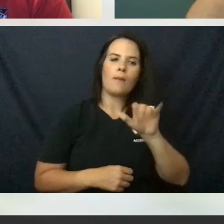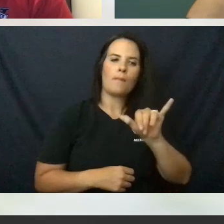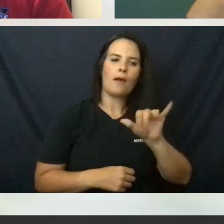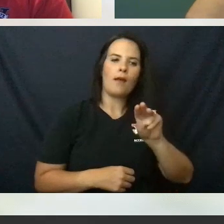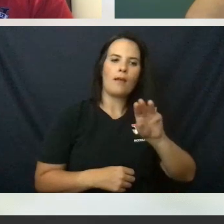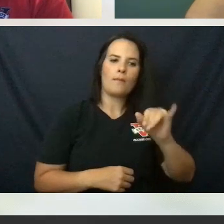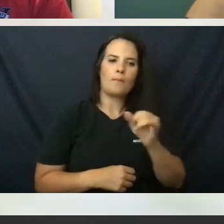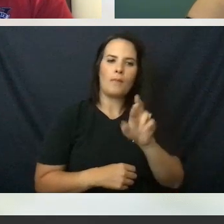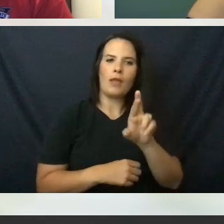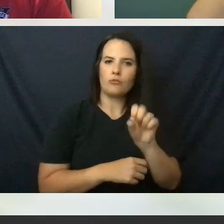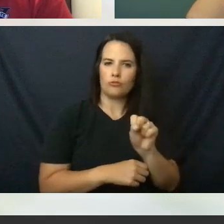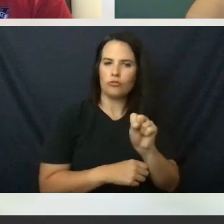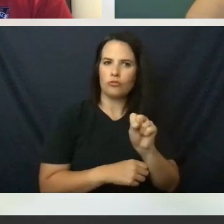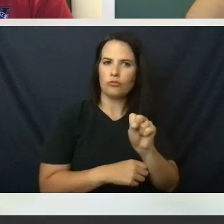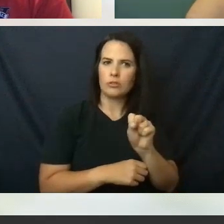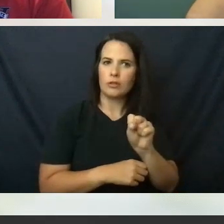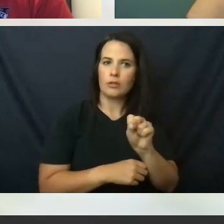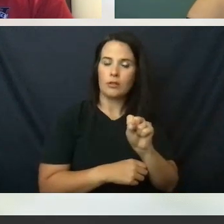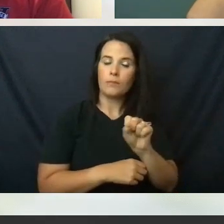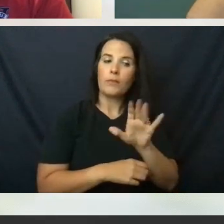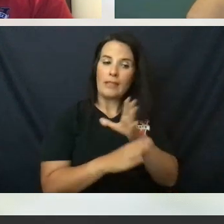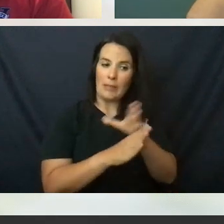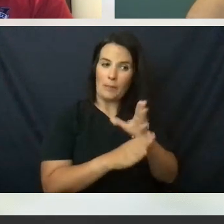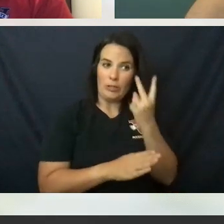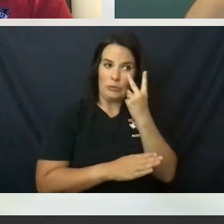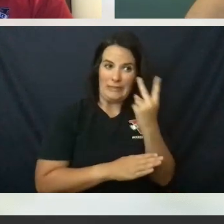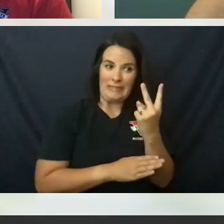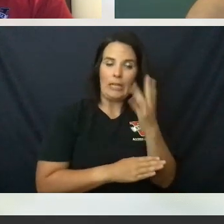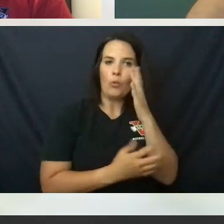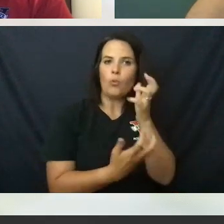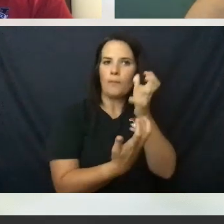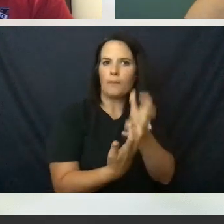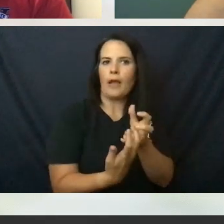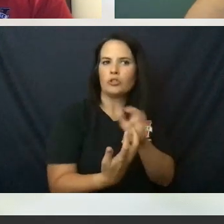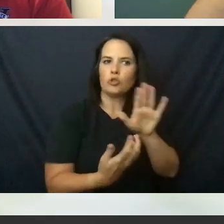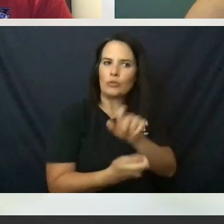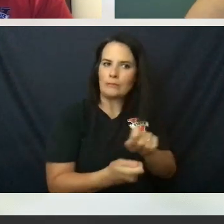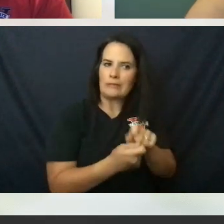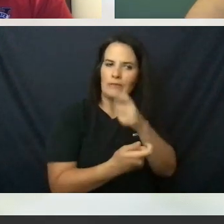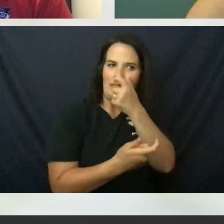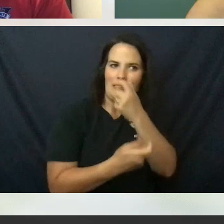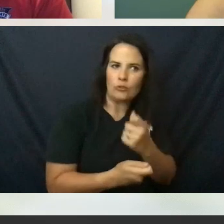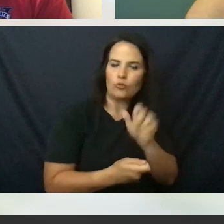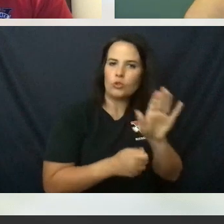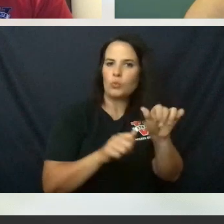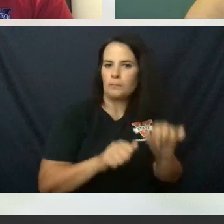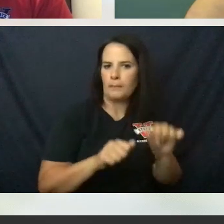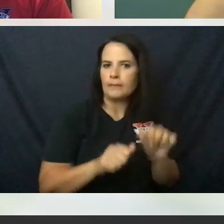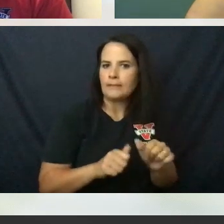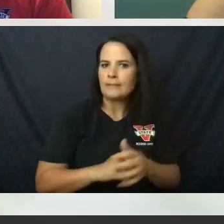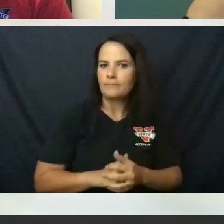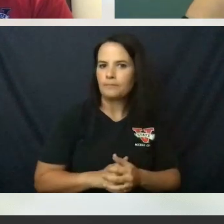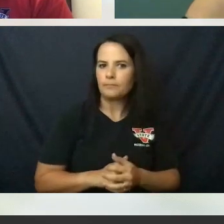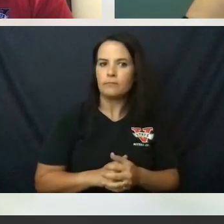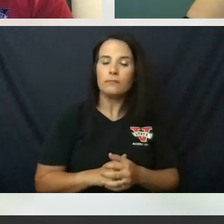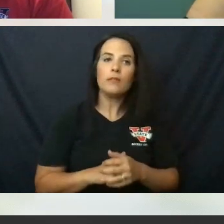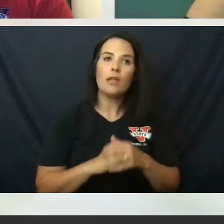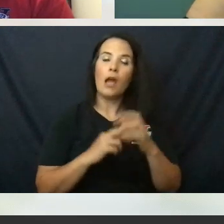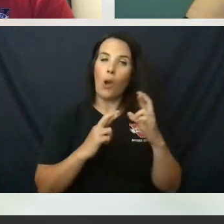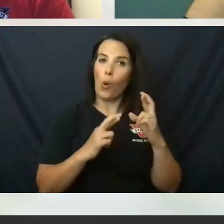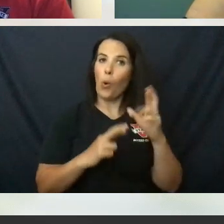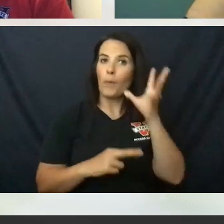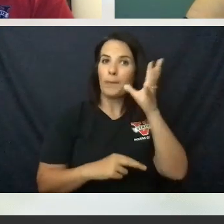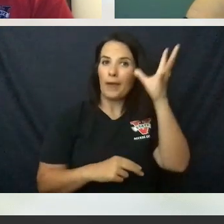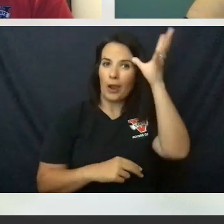the majors they see are going to match up to their interests and their abilities. And I hope some parents